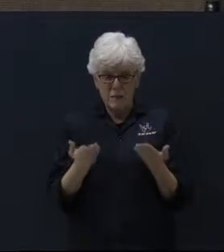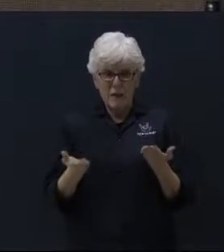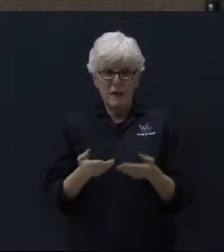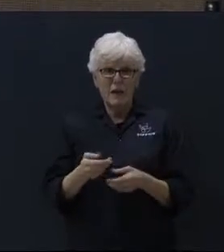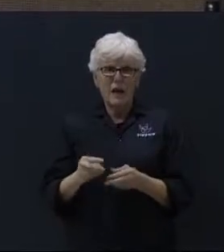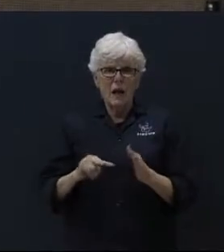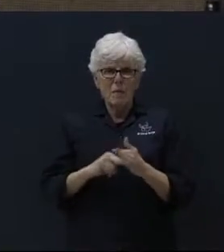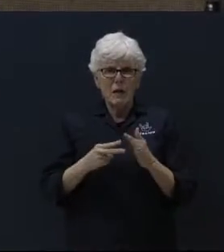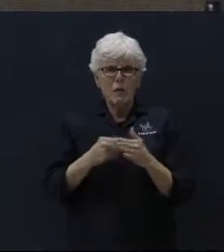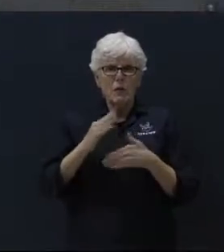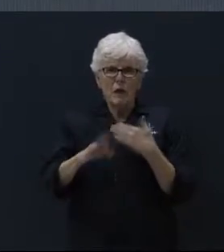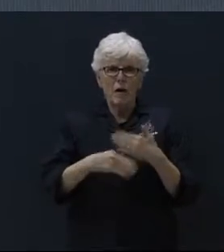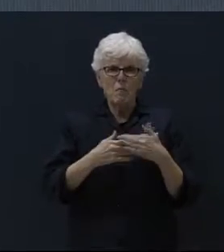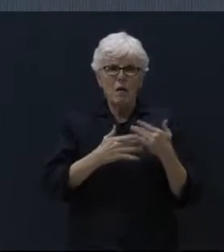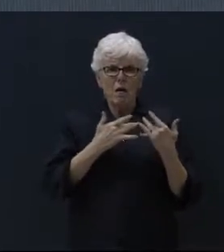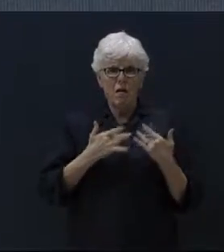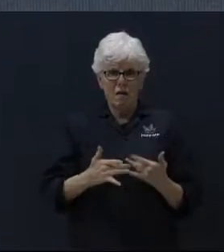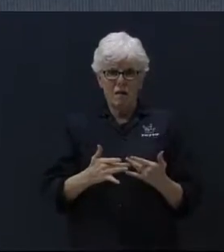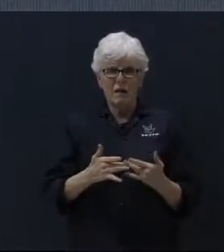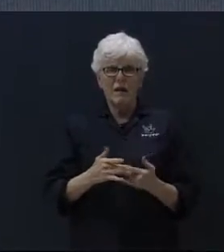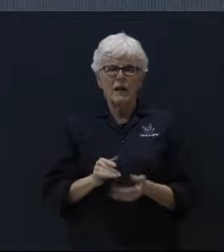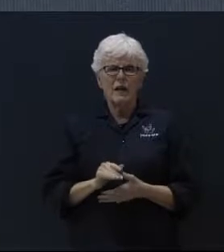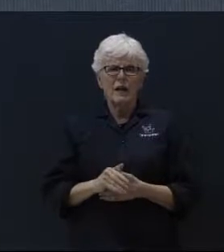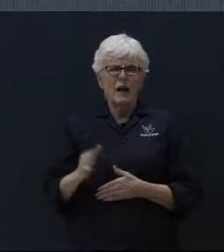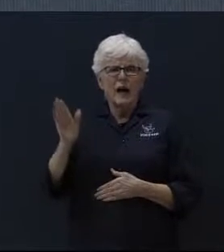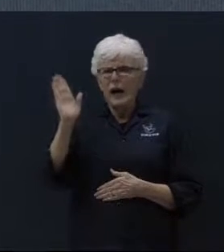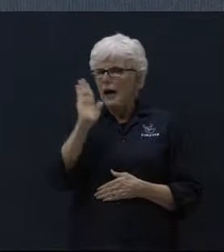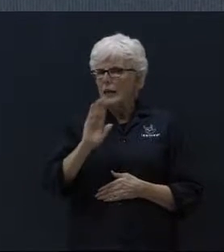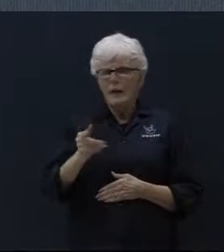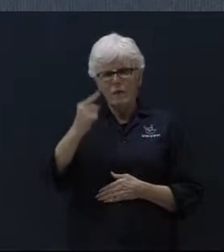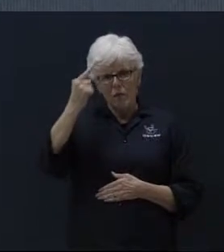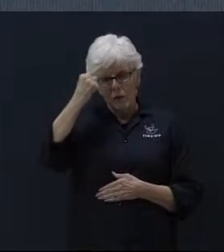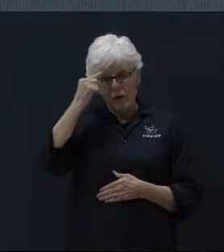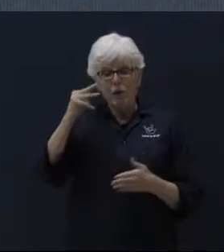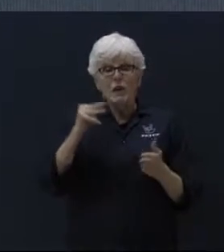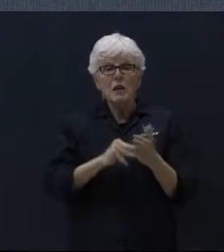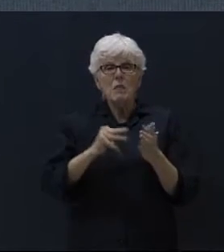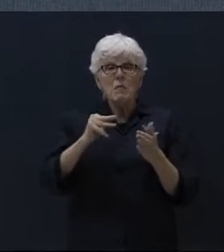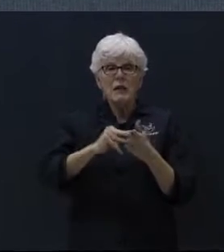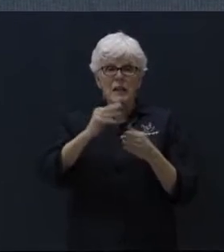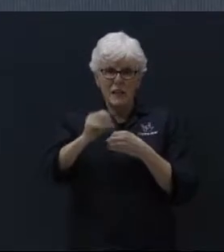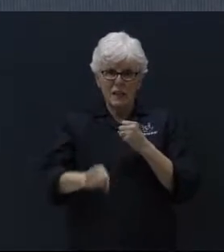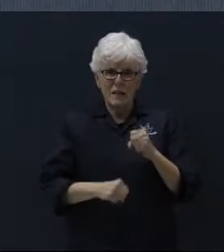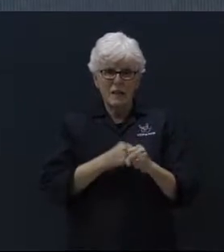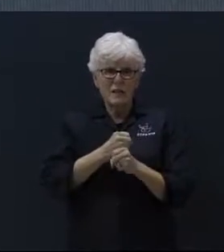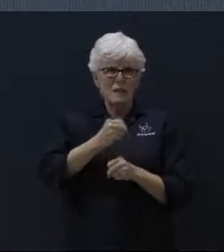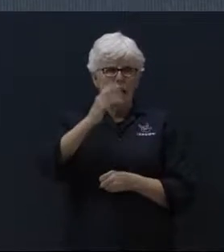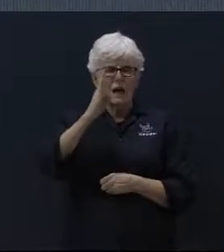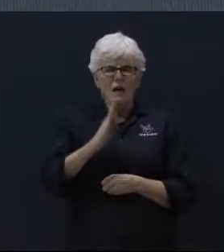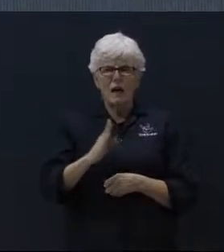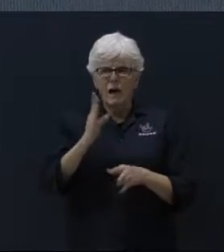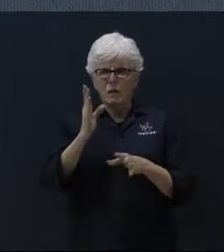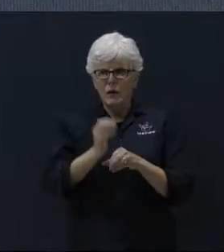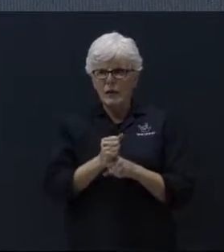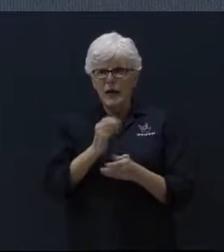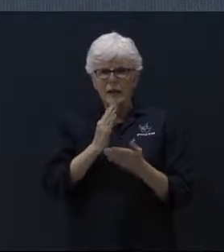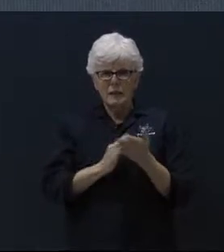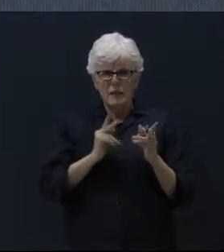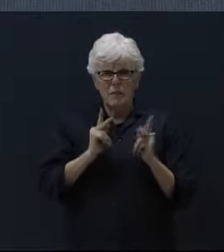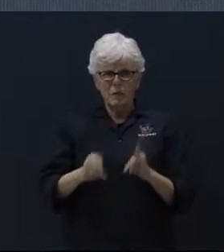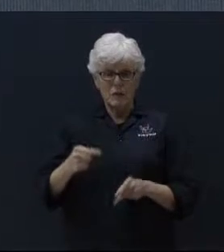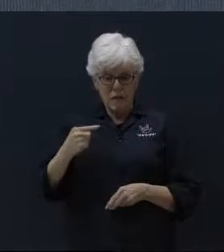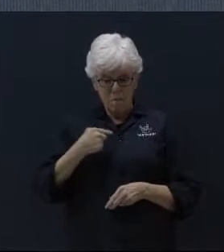mean with all my heart, it's a privilege. And I never would have thought in a million years that God would take somebody like me and